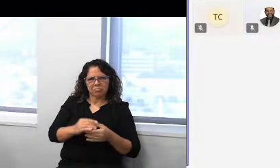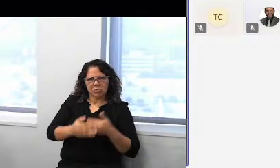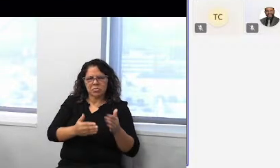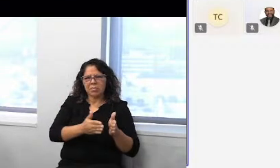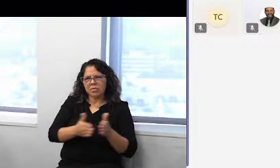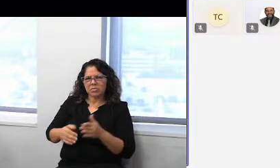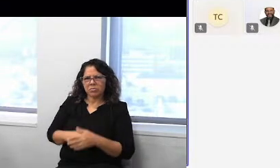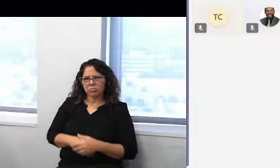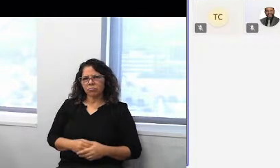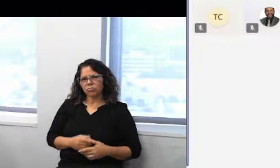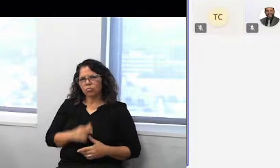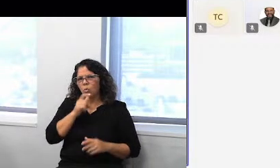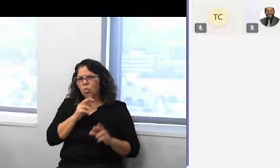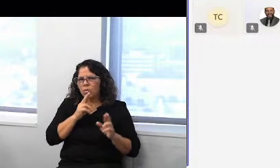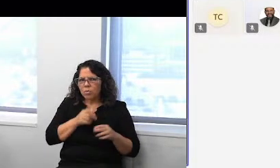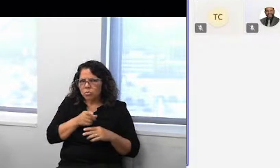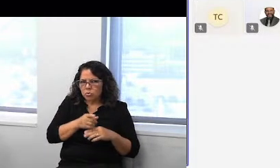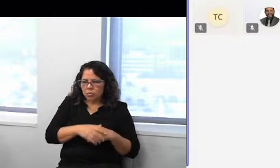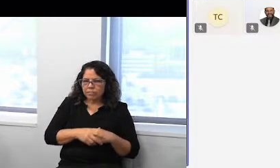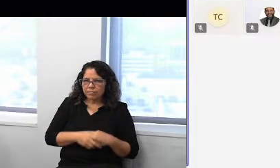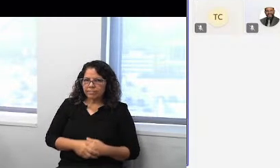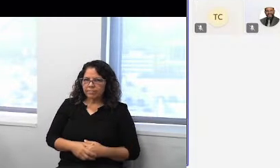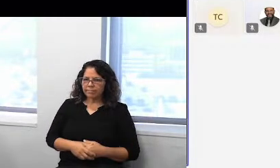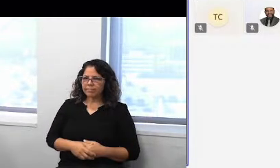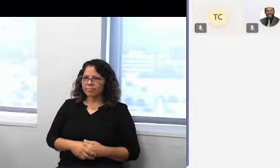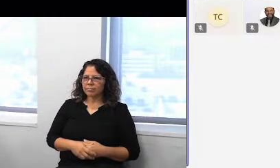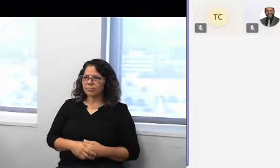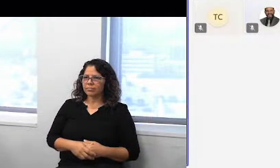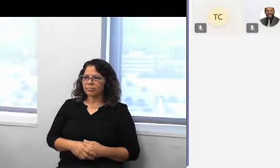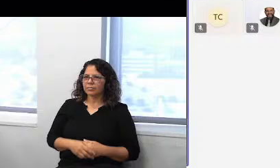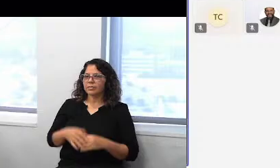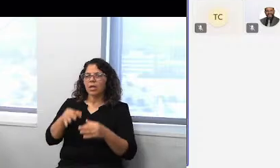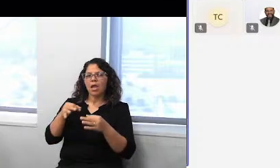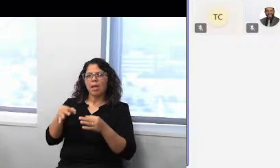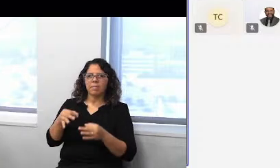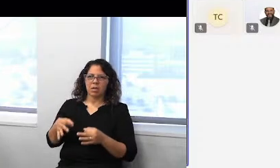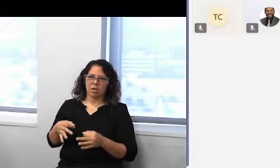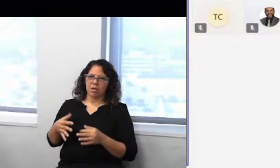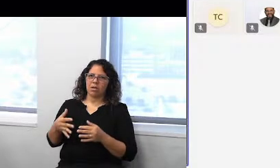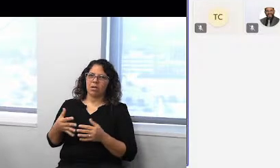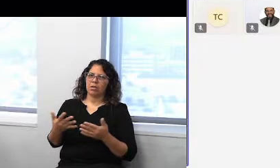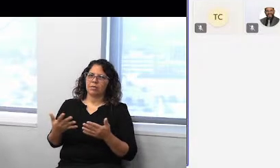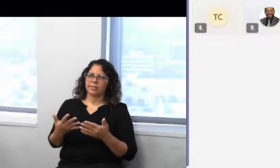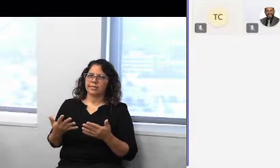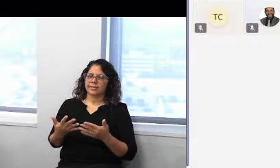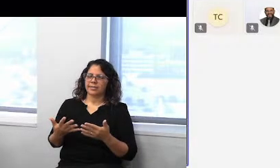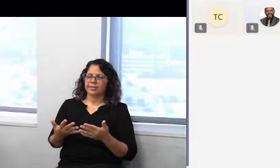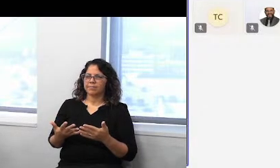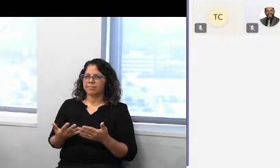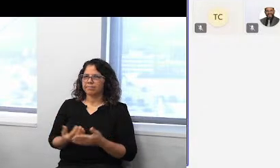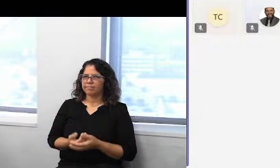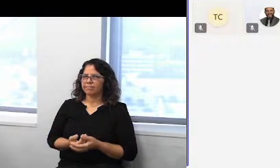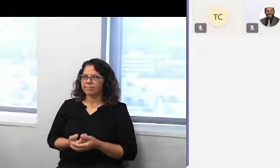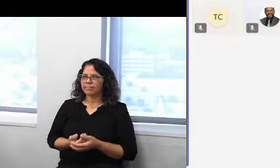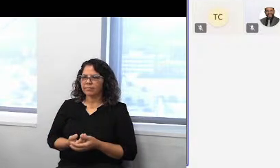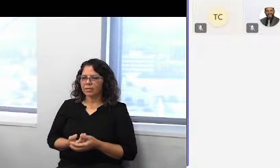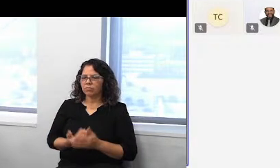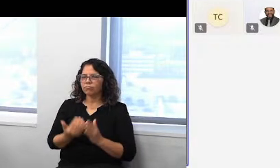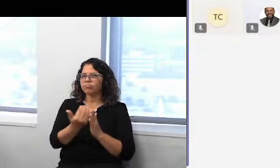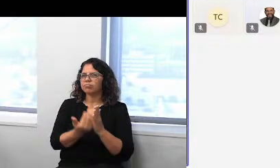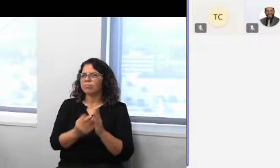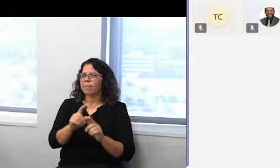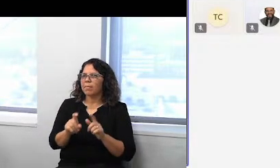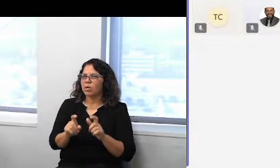Okay. Let me walk you through what I hope will be a short list of questions and see how we do.